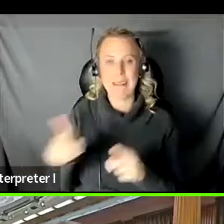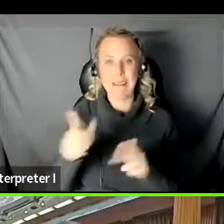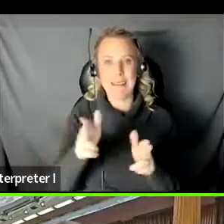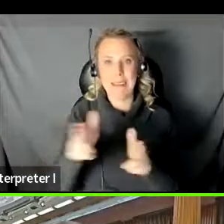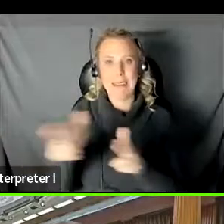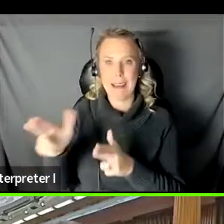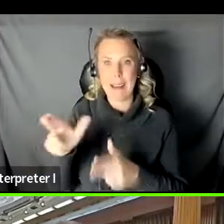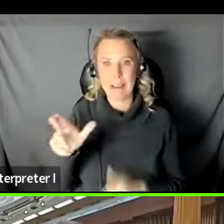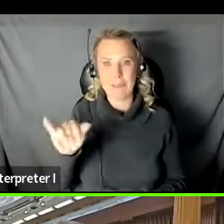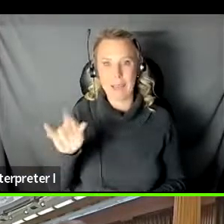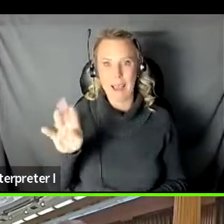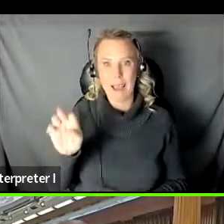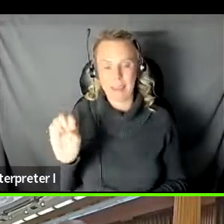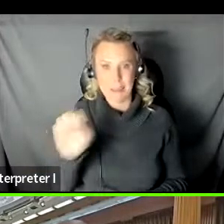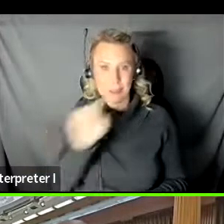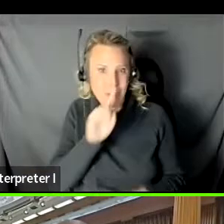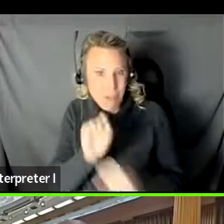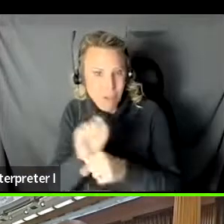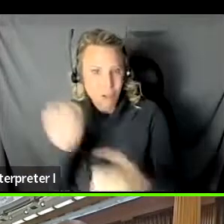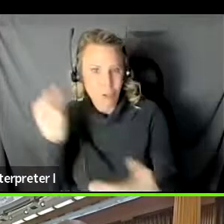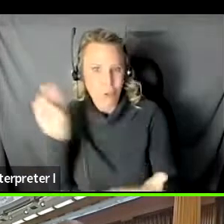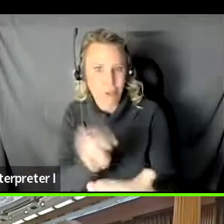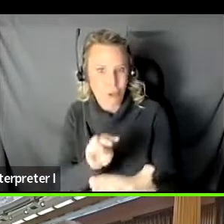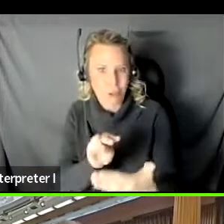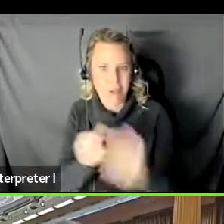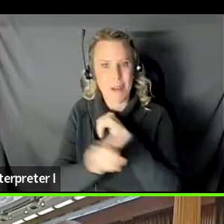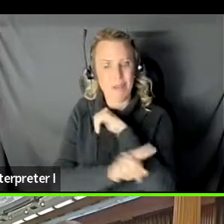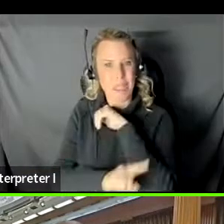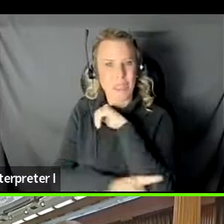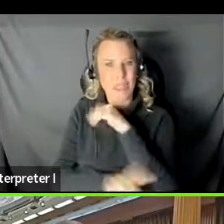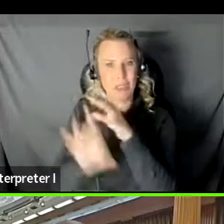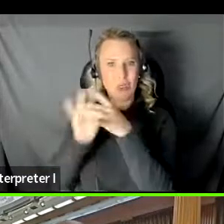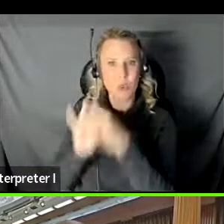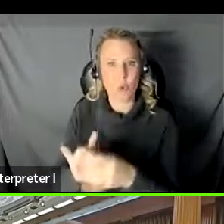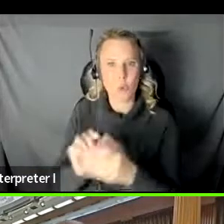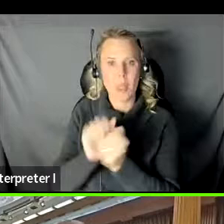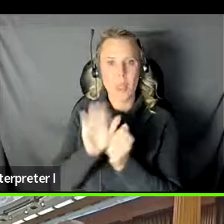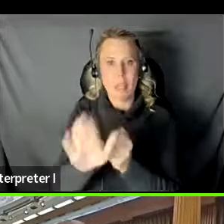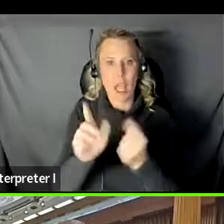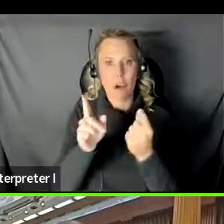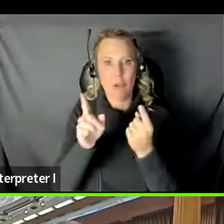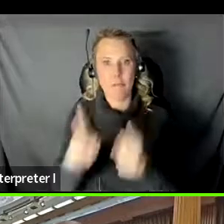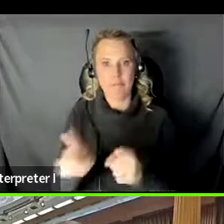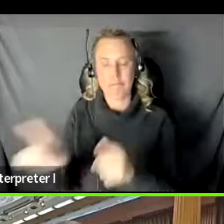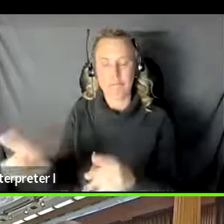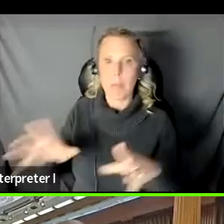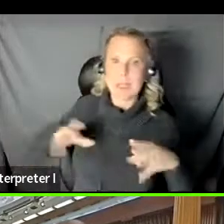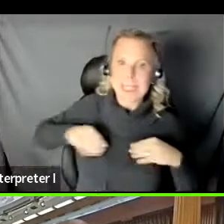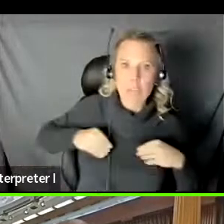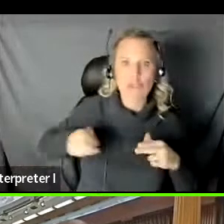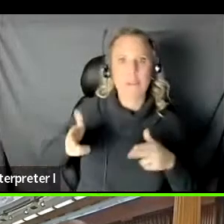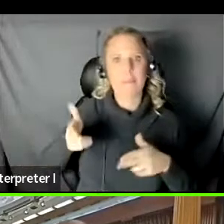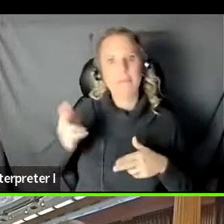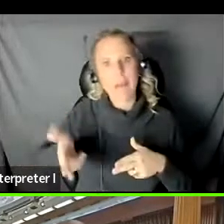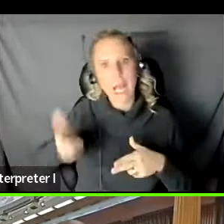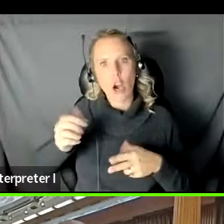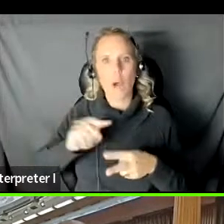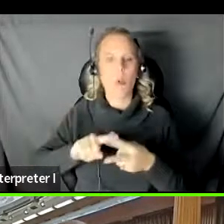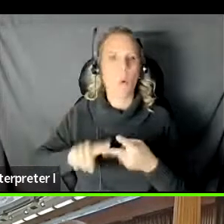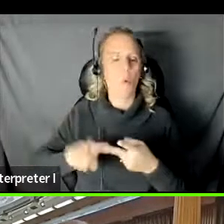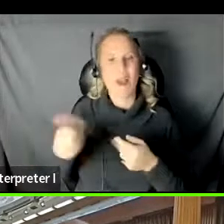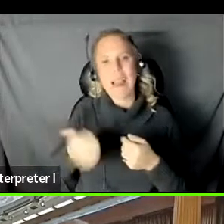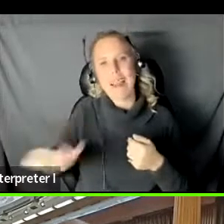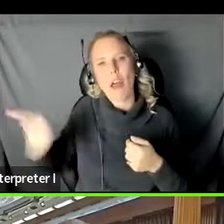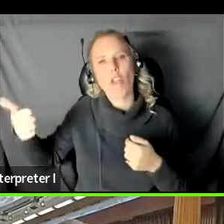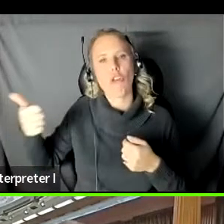are actually looking at the penalties associated with possession of a firearm or any